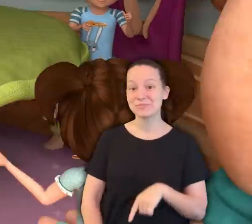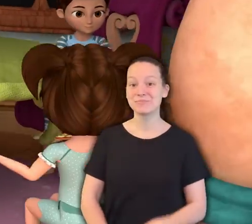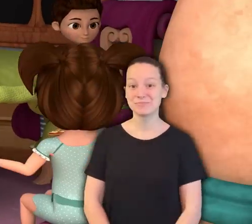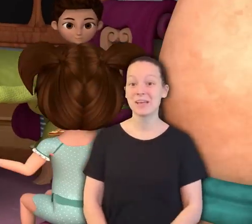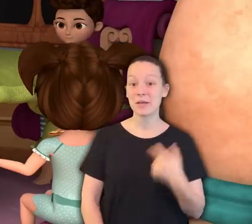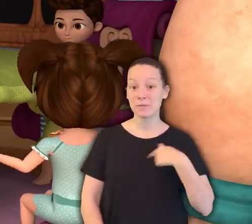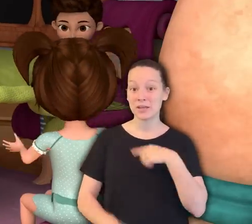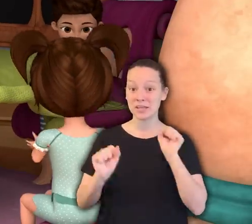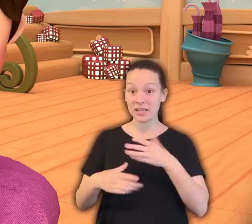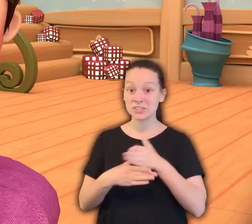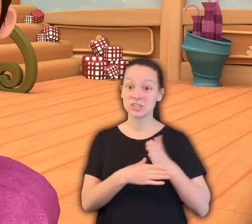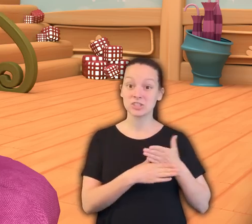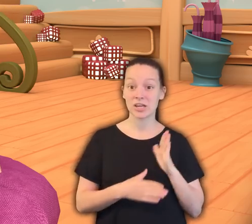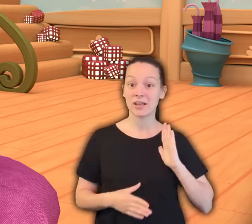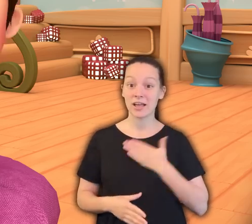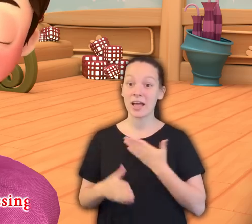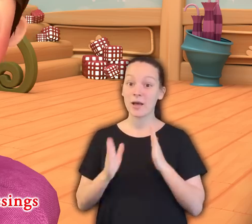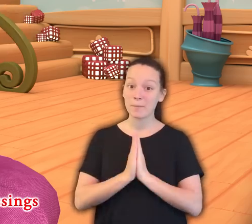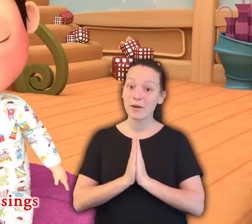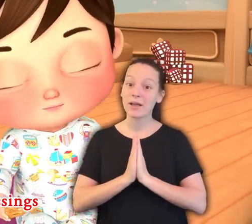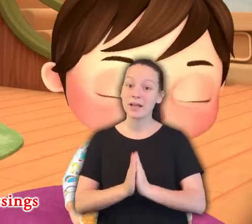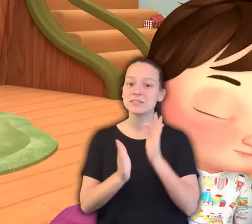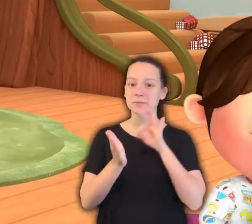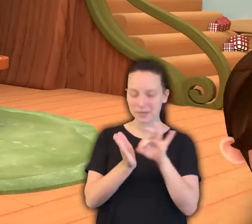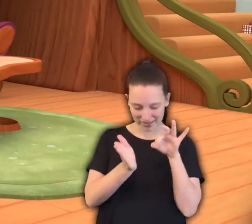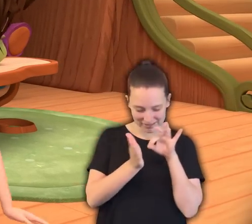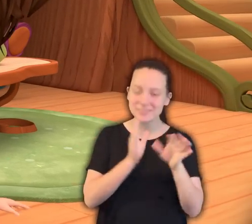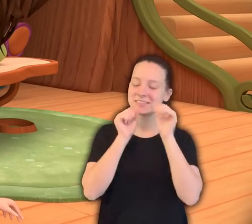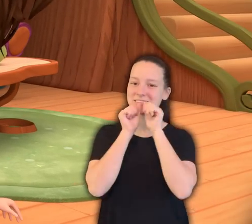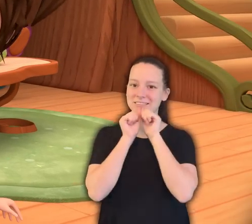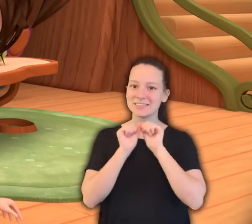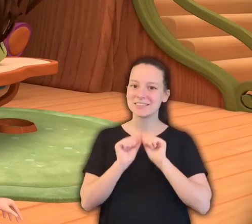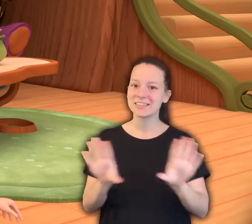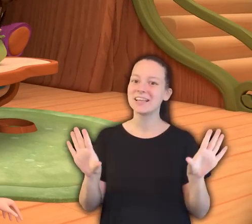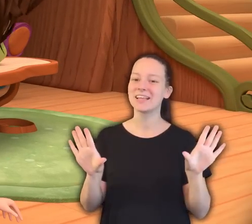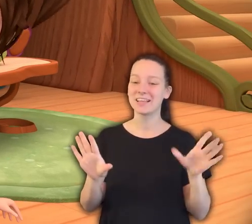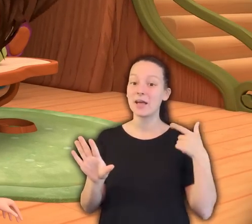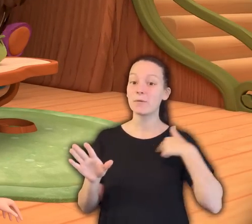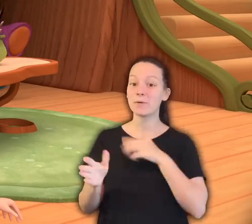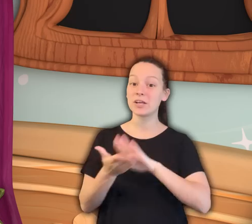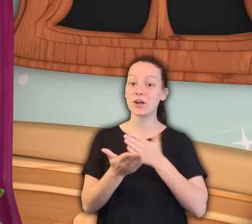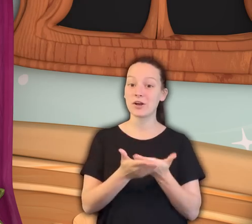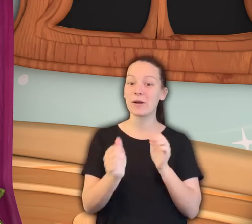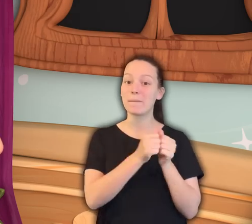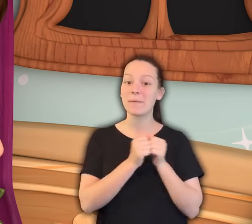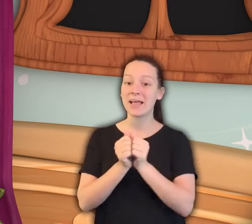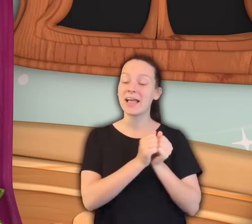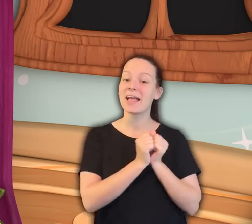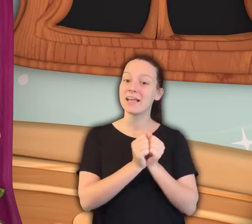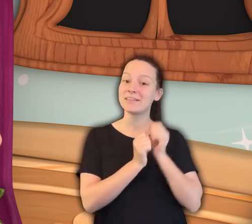we can share our prayers and count our blessings cool call together bake an apple